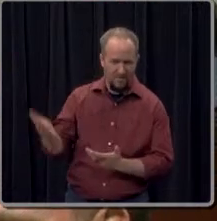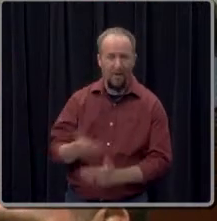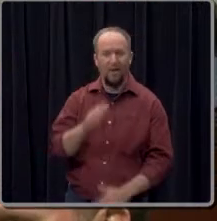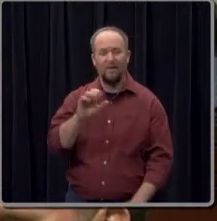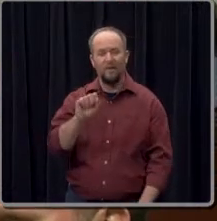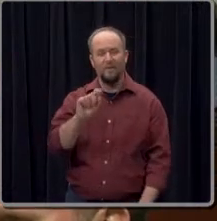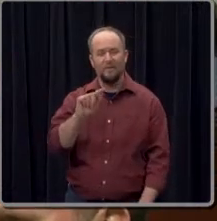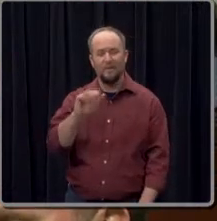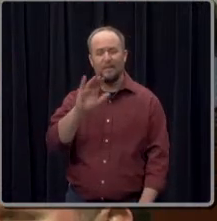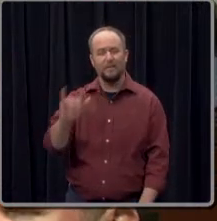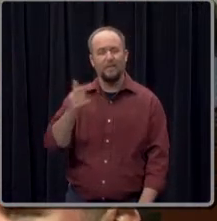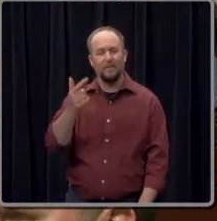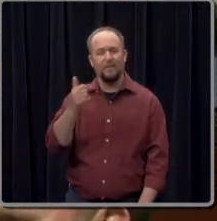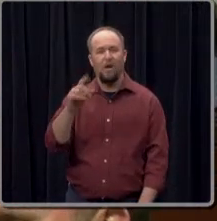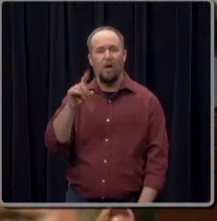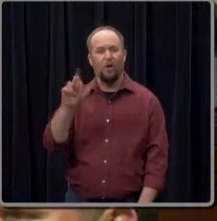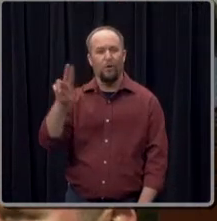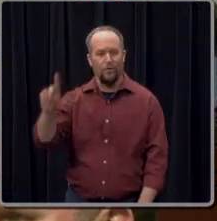Stacy Goddard